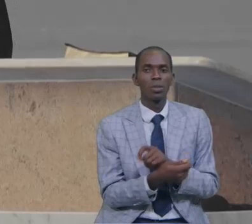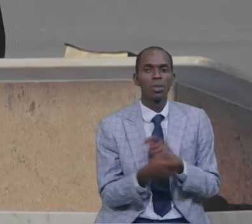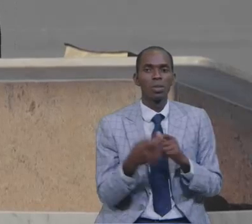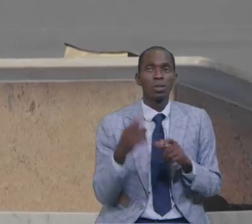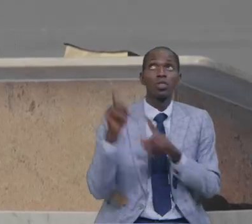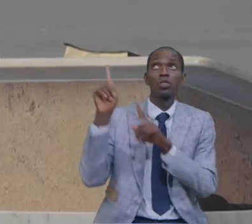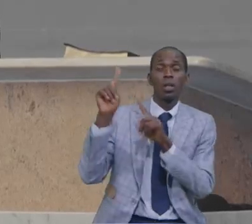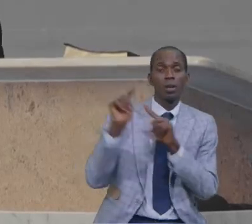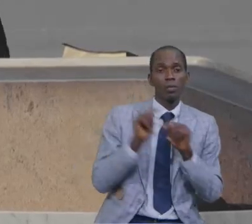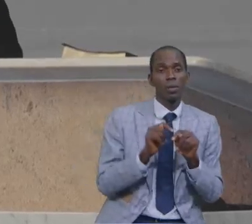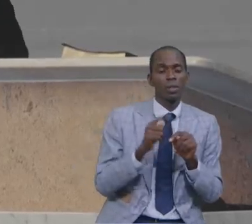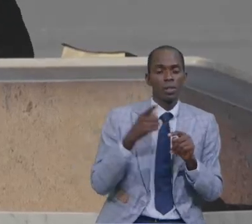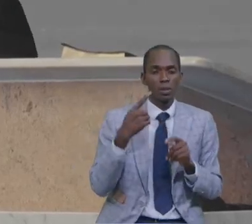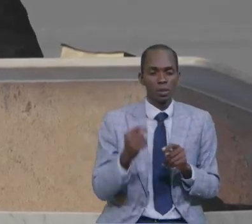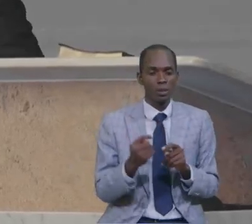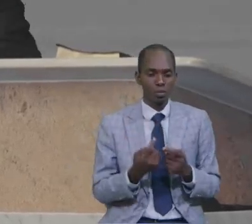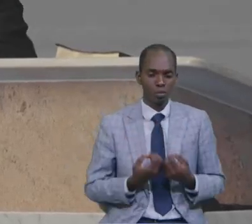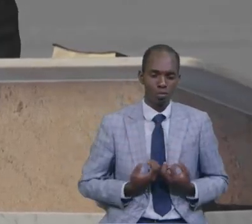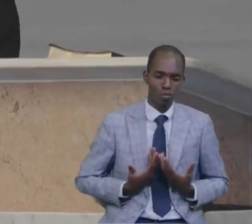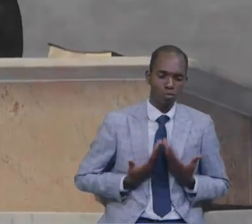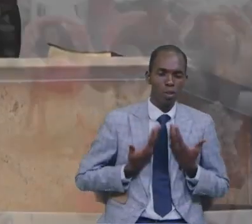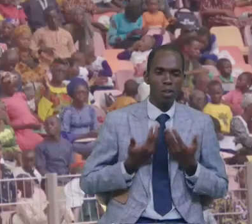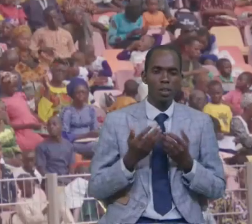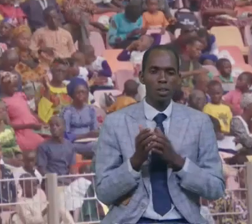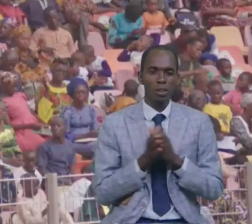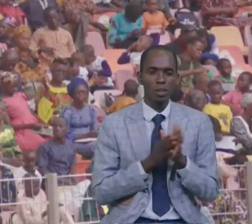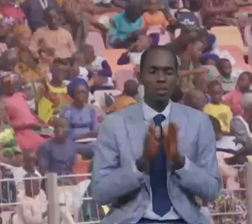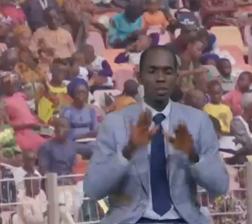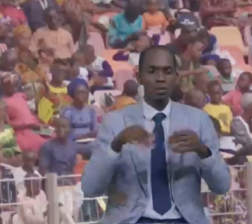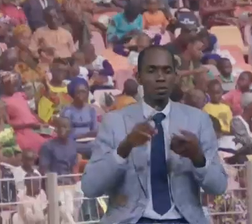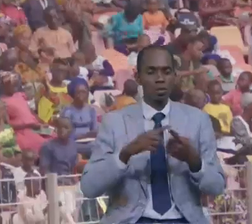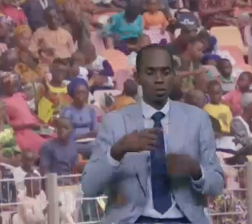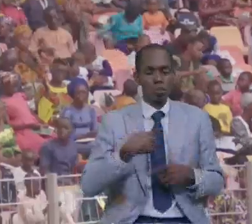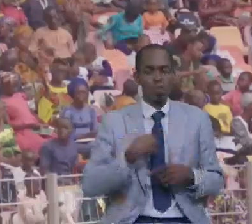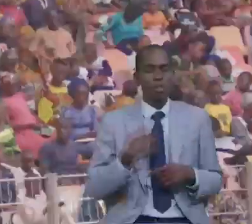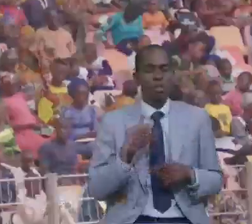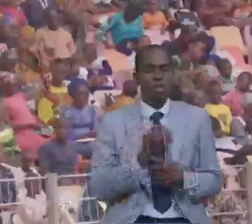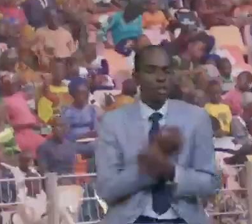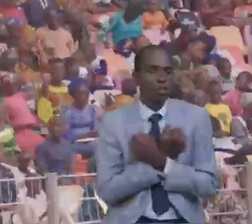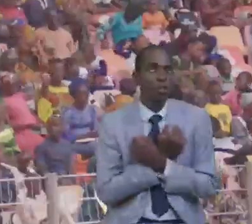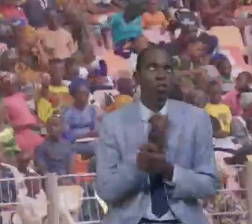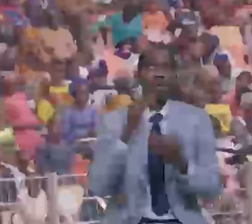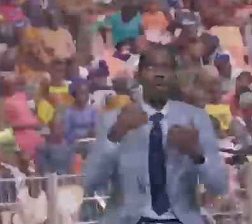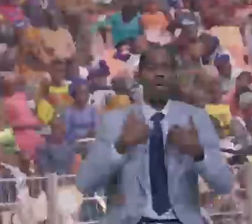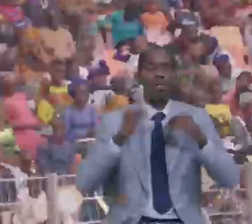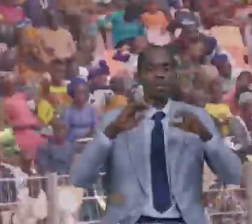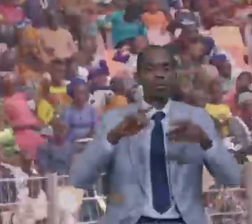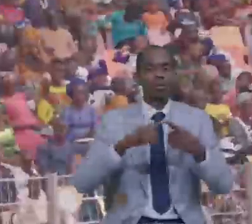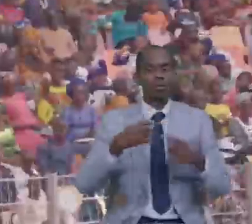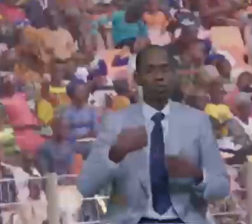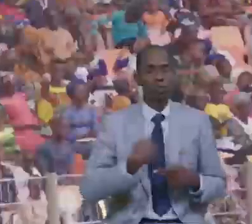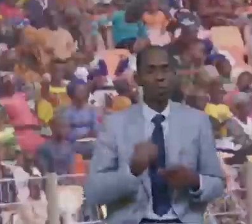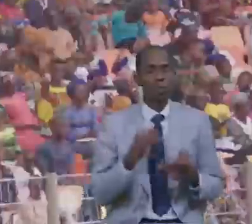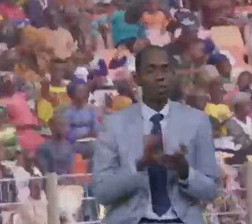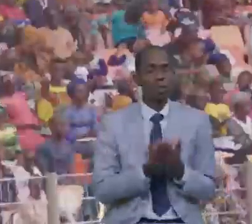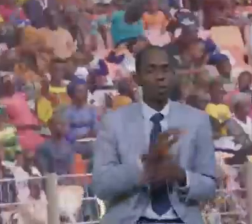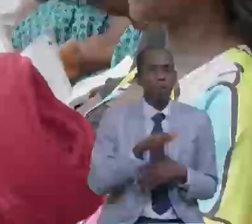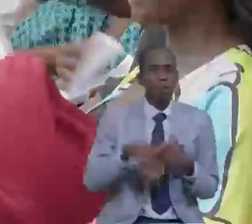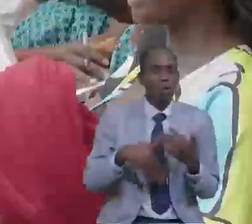me, that all these many years has not died down. He will give you that kind of